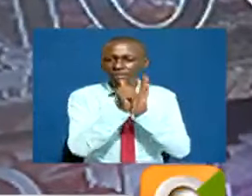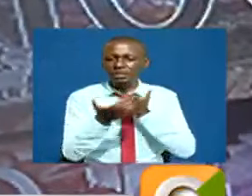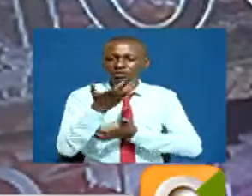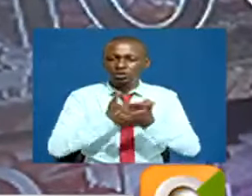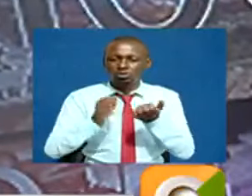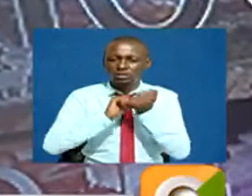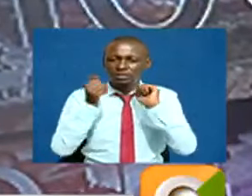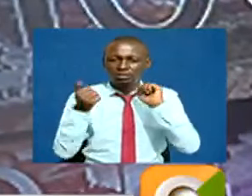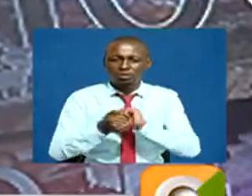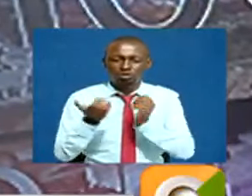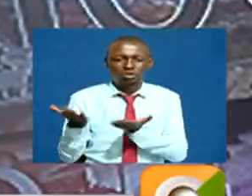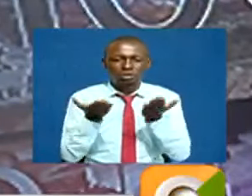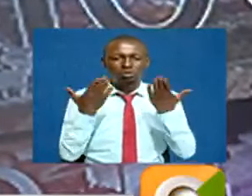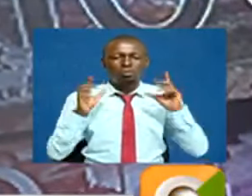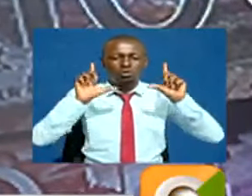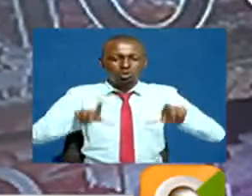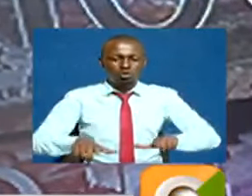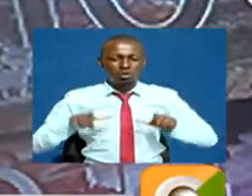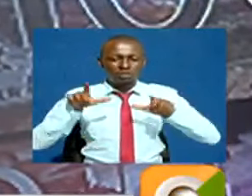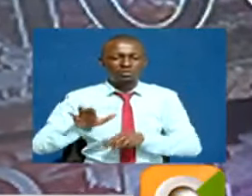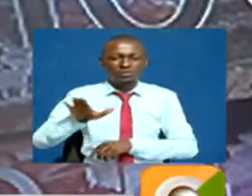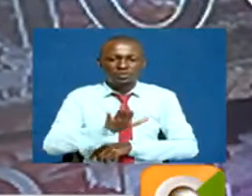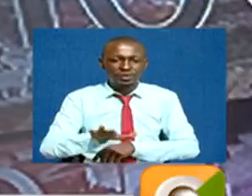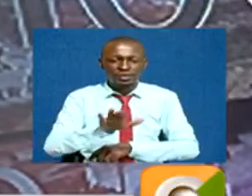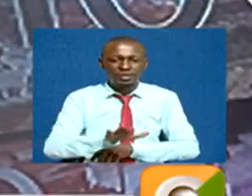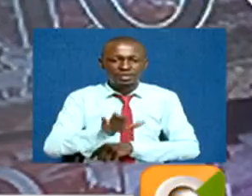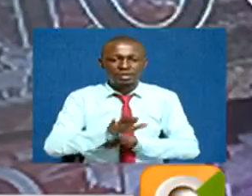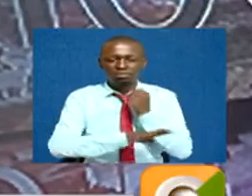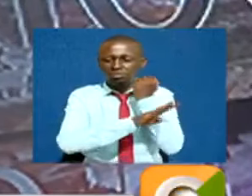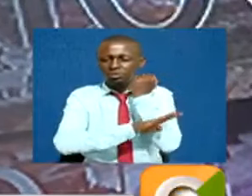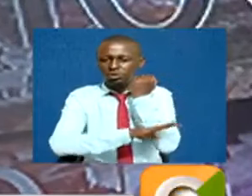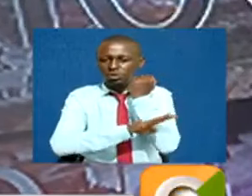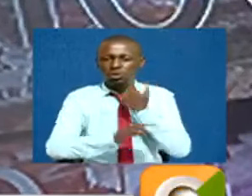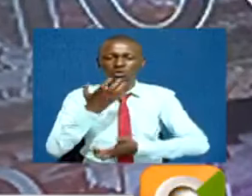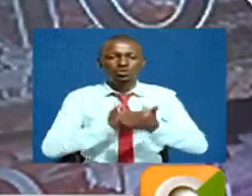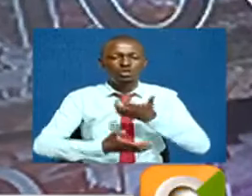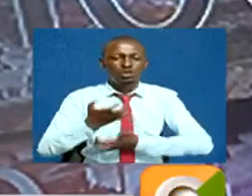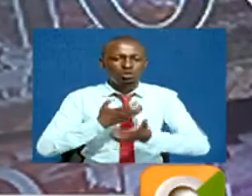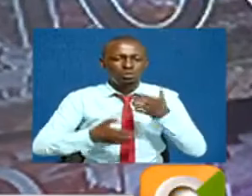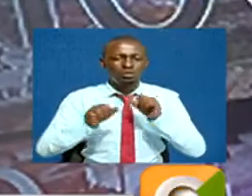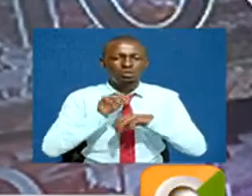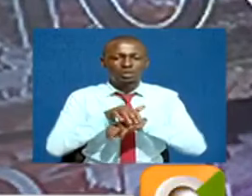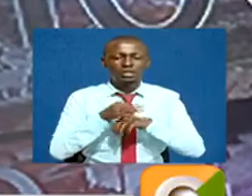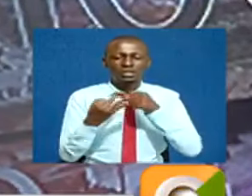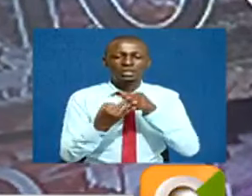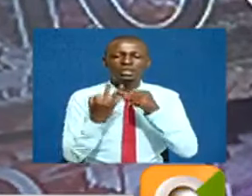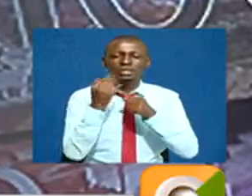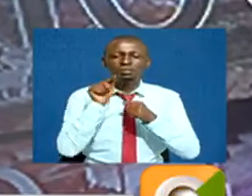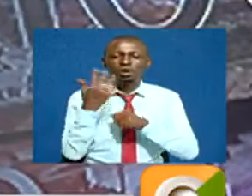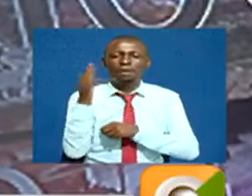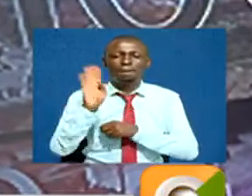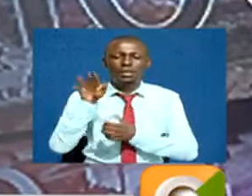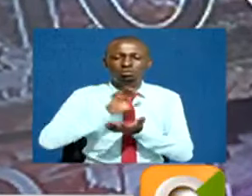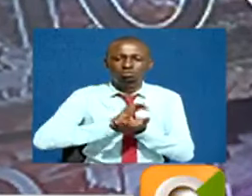improve the lives of those who occupy the lowest levels of the economic pyramid. A total of 283.5 billion shillings has been allocated for